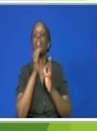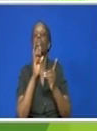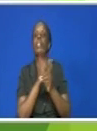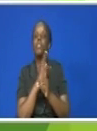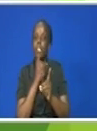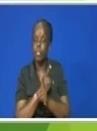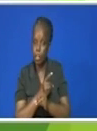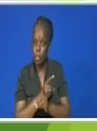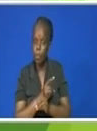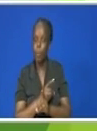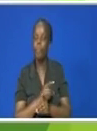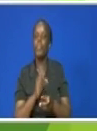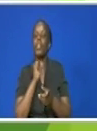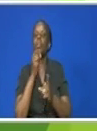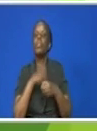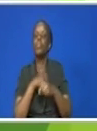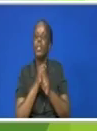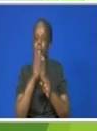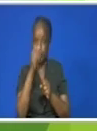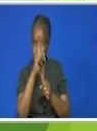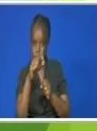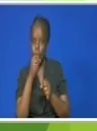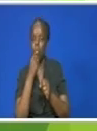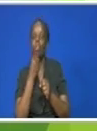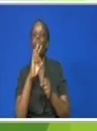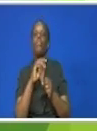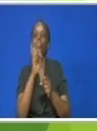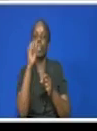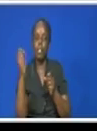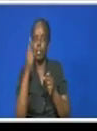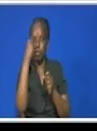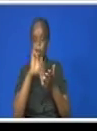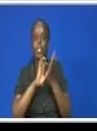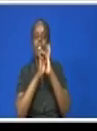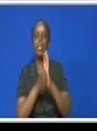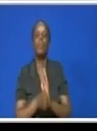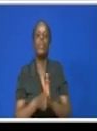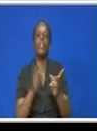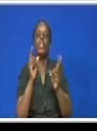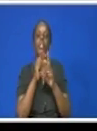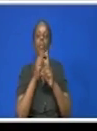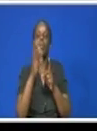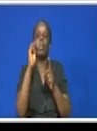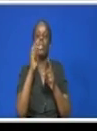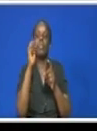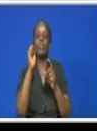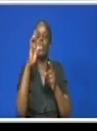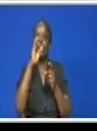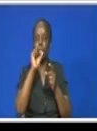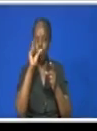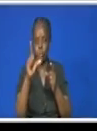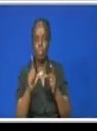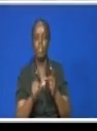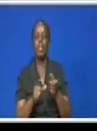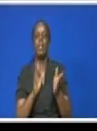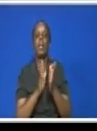differentiating. So don't make that mistake of writing, for example, the term mineral refers to this and that,